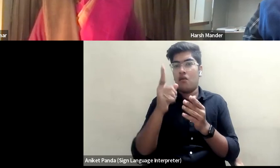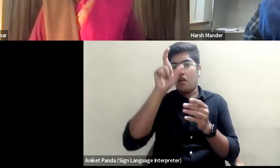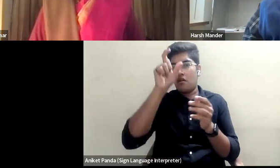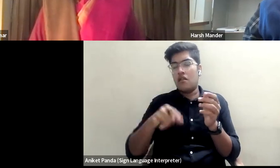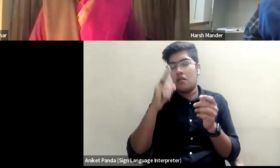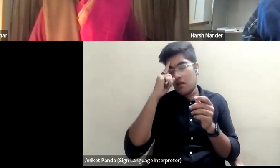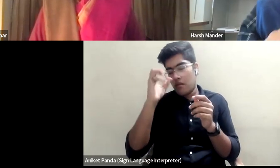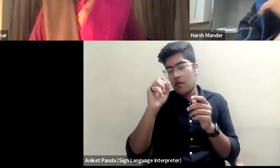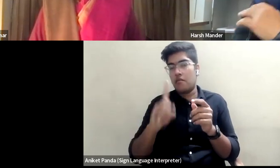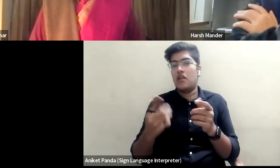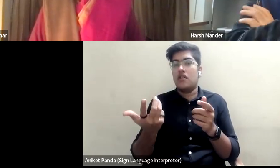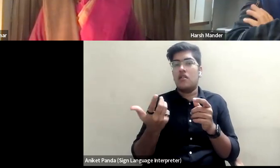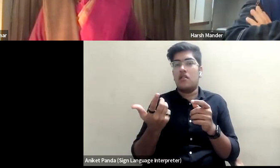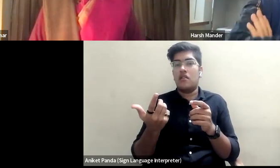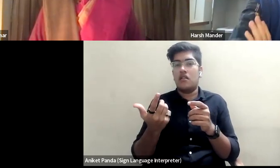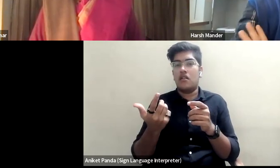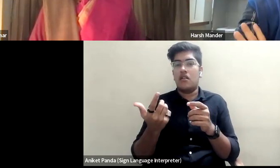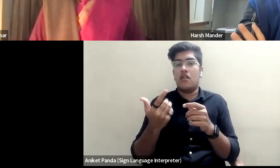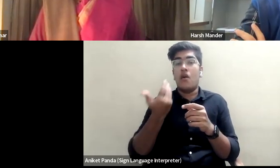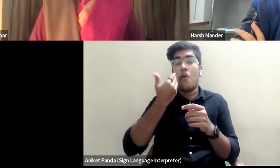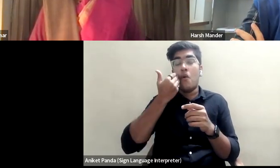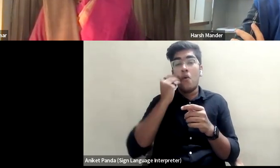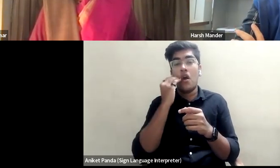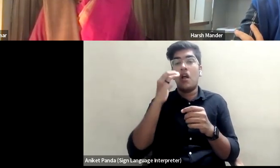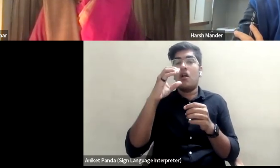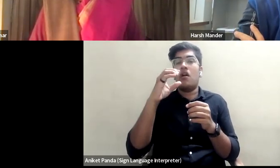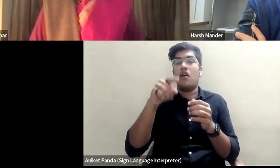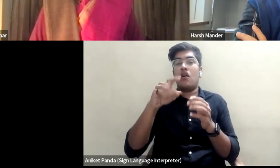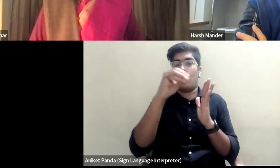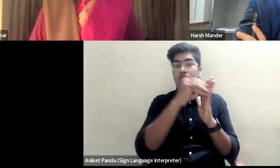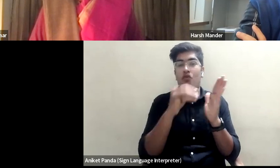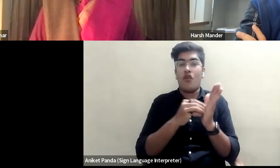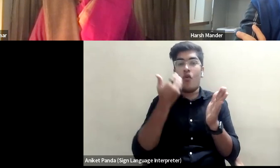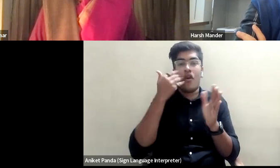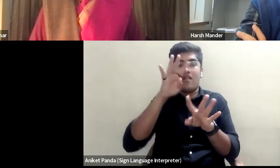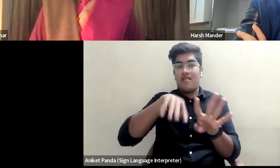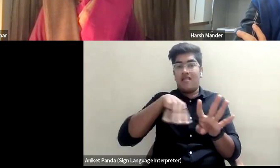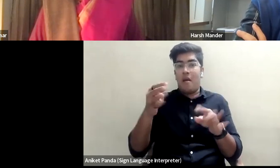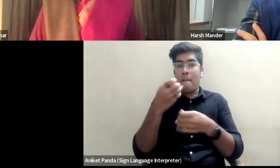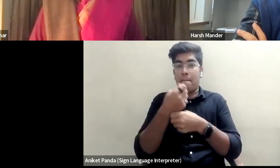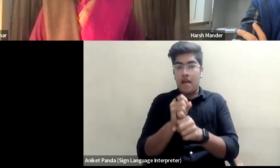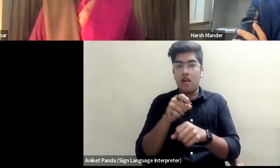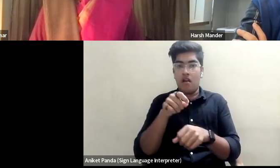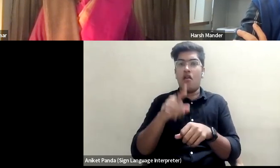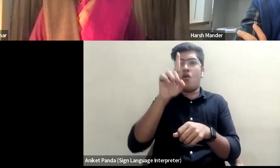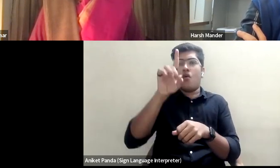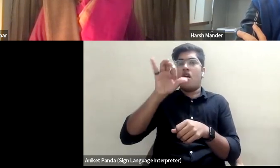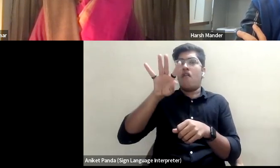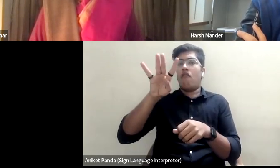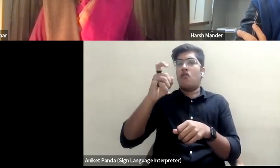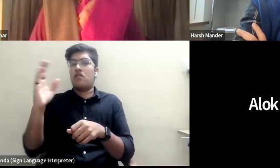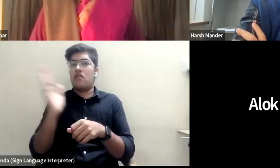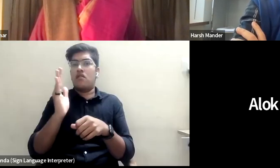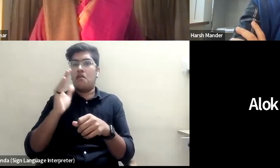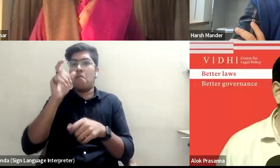that when the Constitution was being framed, the partition was going on. And there was this horror